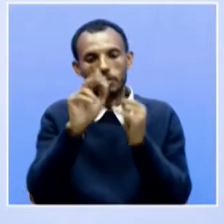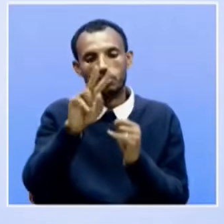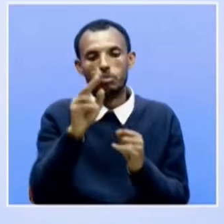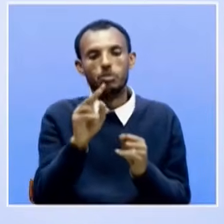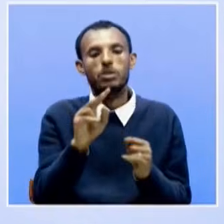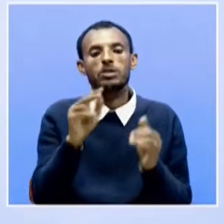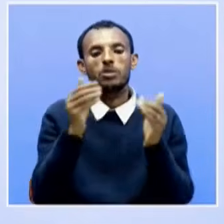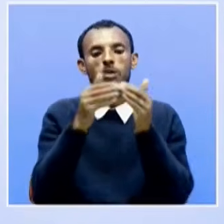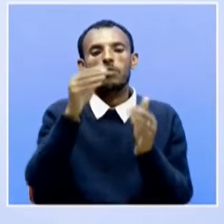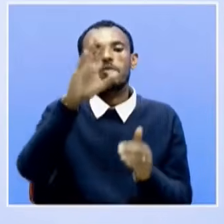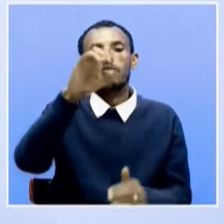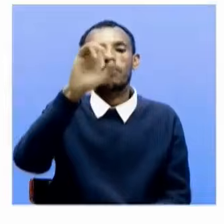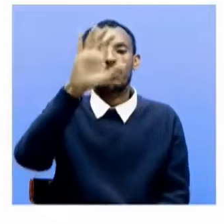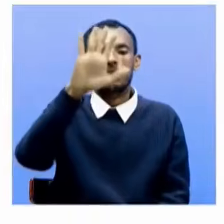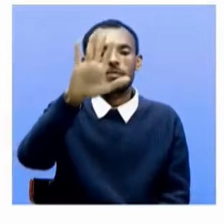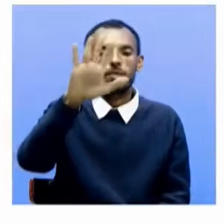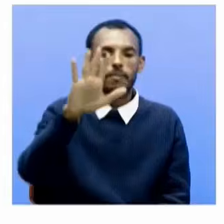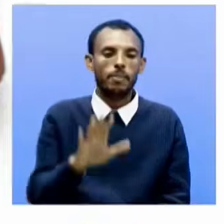is